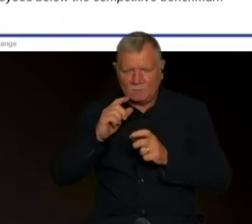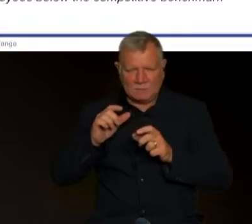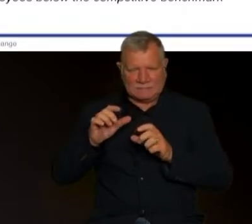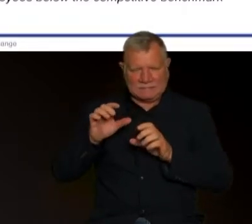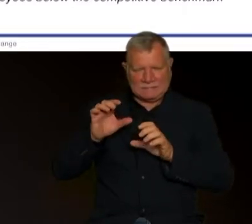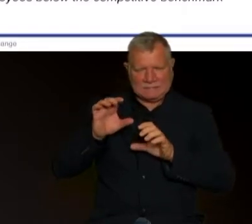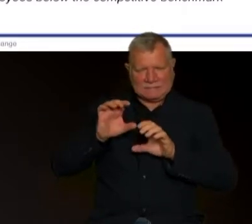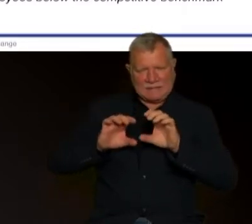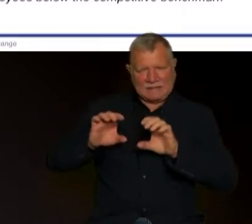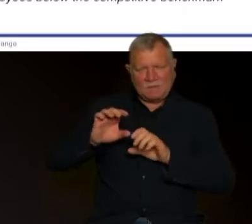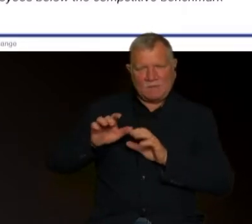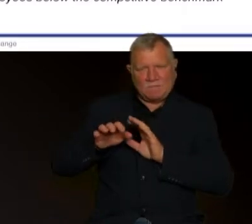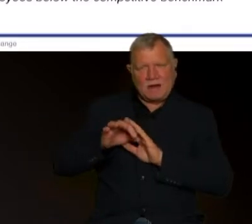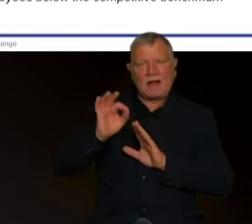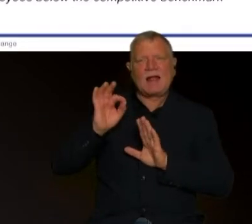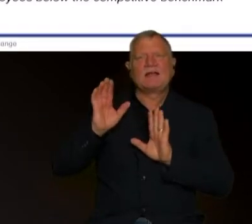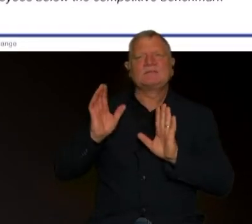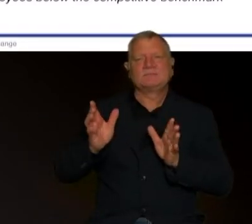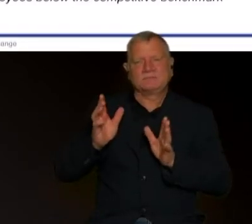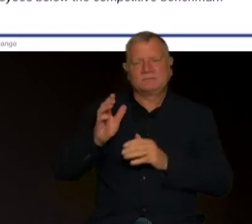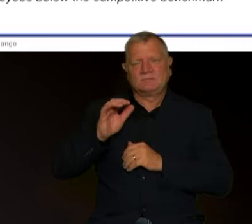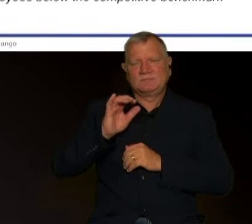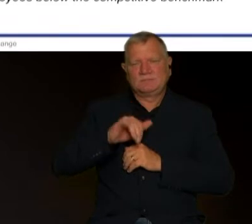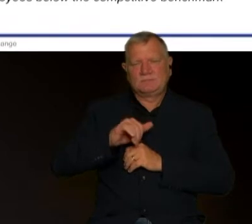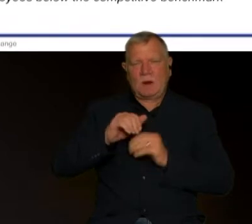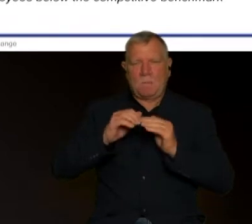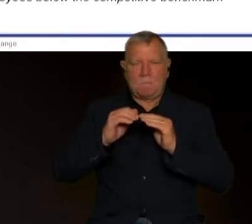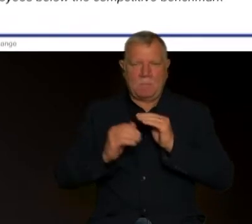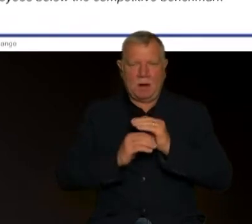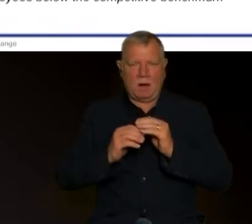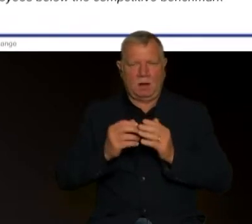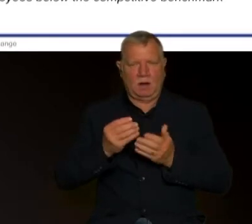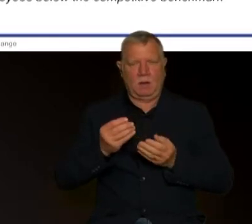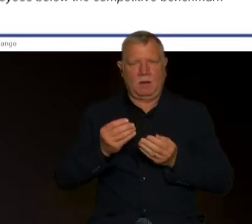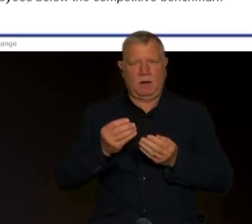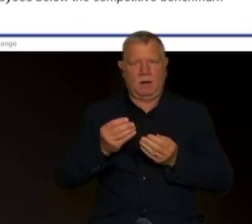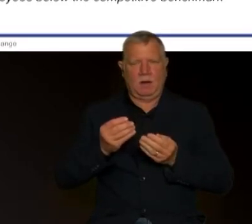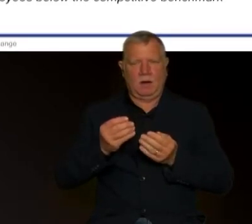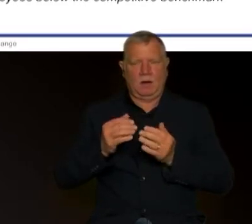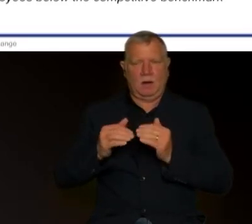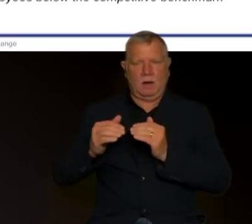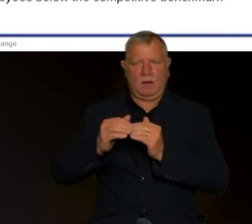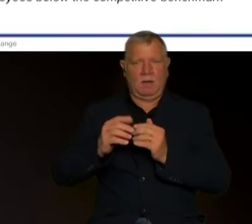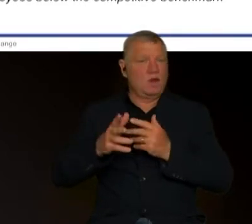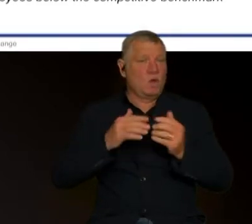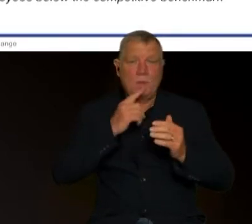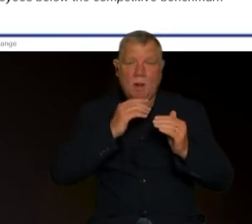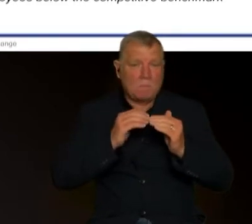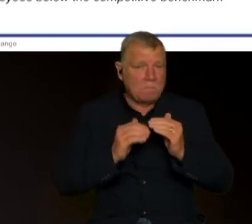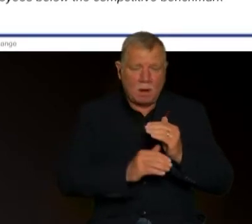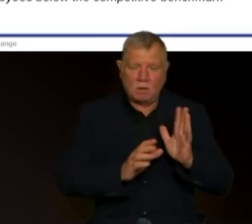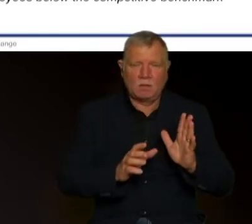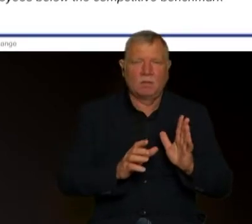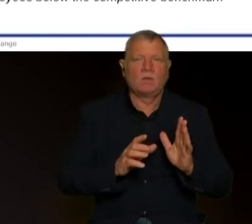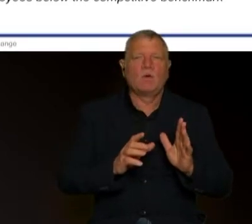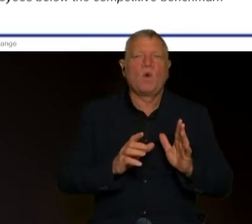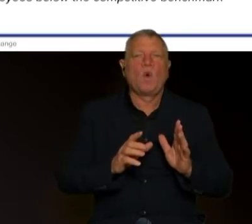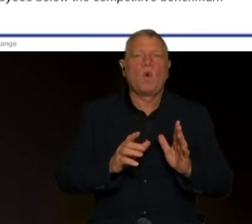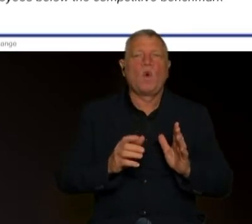and we use scientific methodology to validate that, in fact, they were below the competitive benchmark.